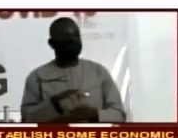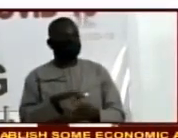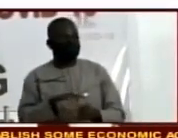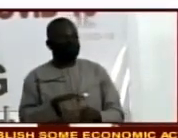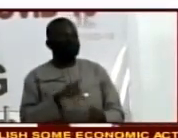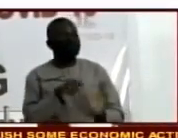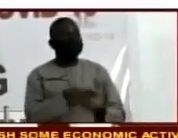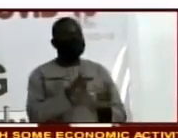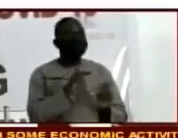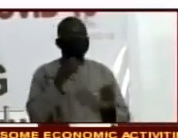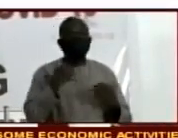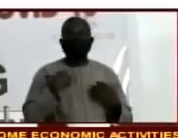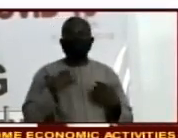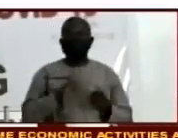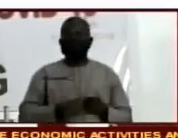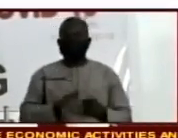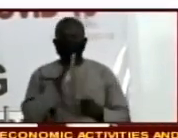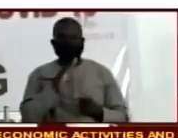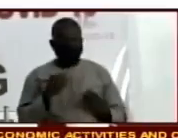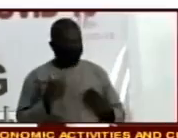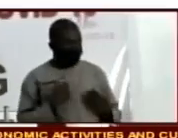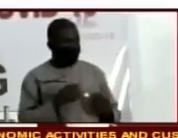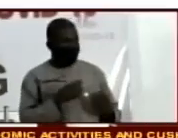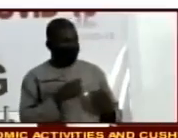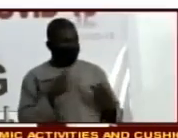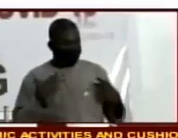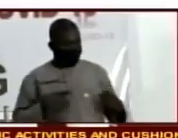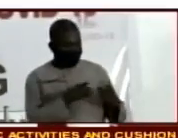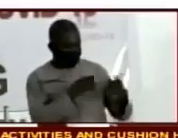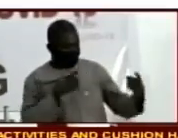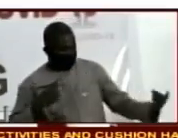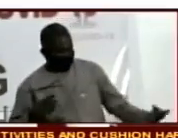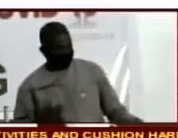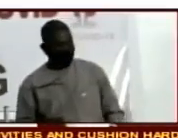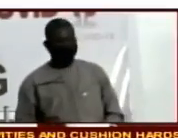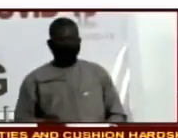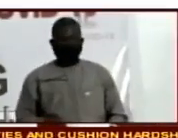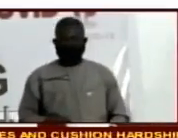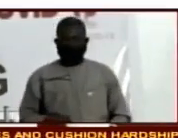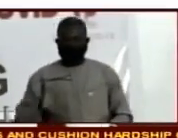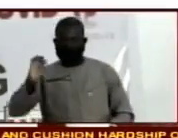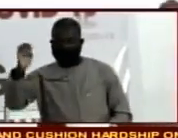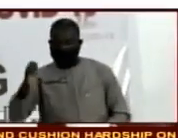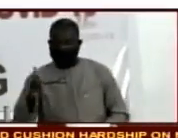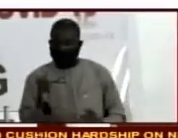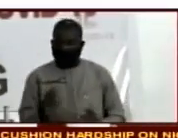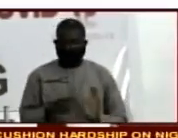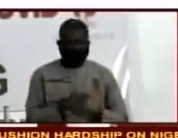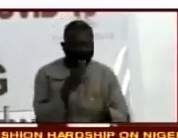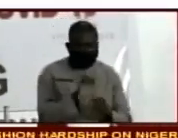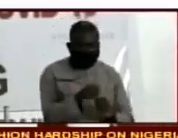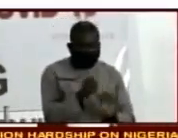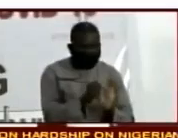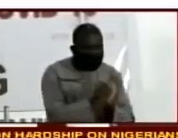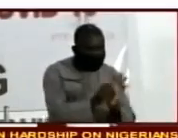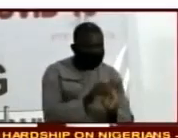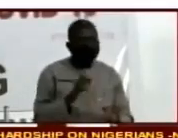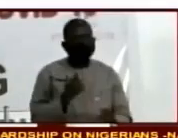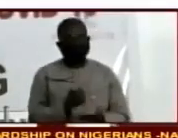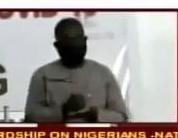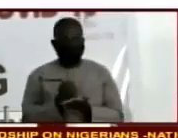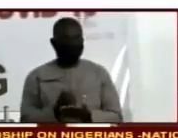distant, need to also be trained, need to be told what to do in case of emergency or somebody showing those signs in flight, and so on, which is a